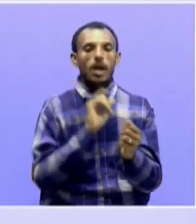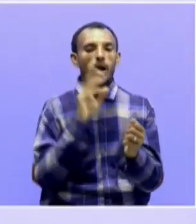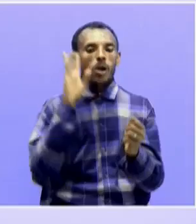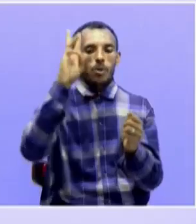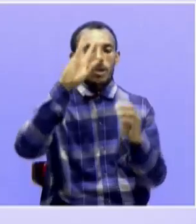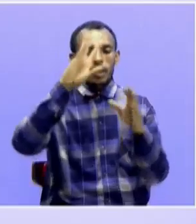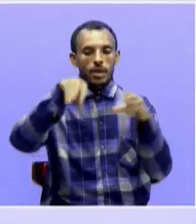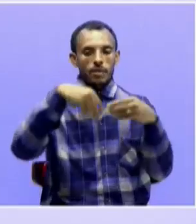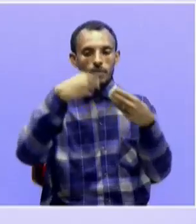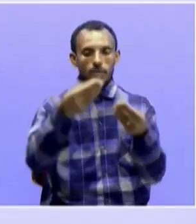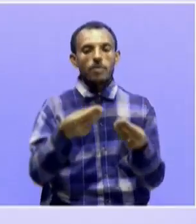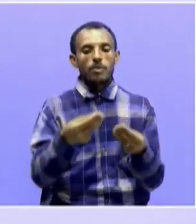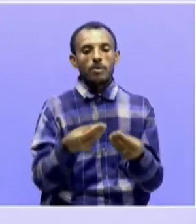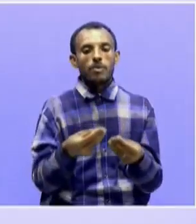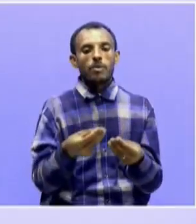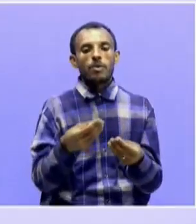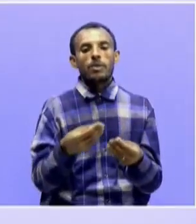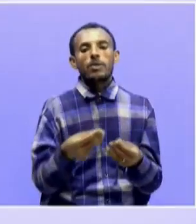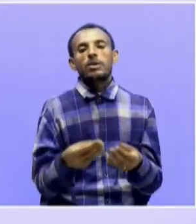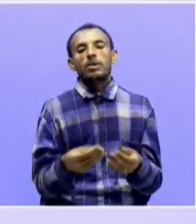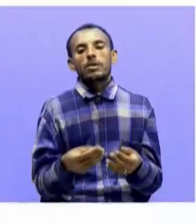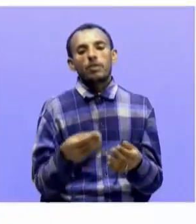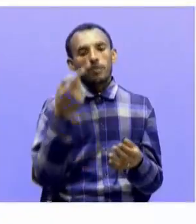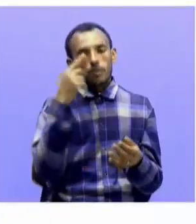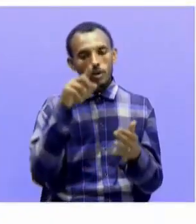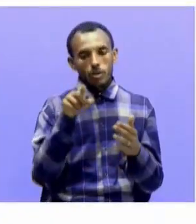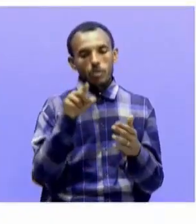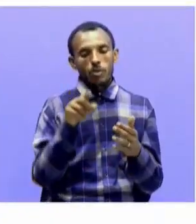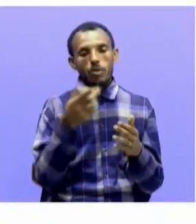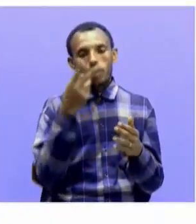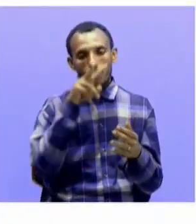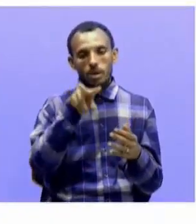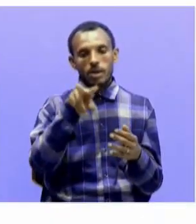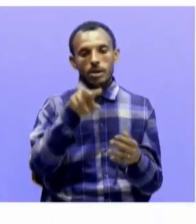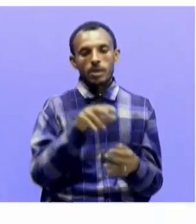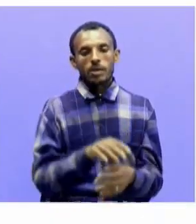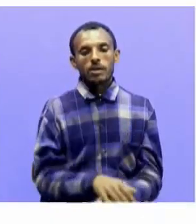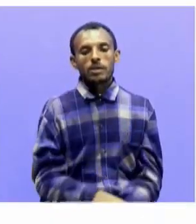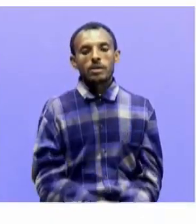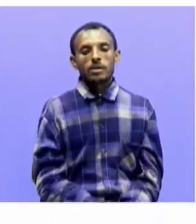another for you. So look,